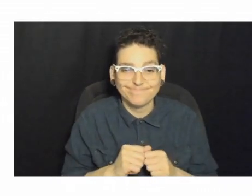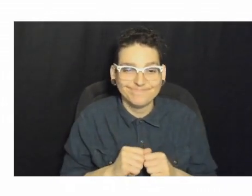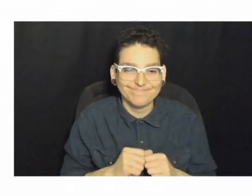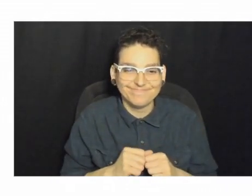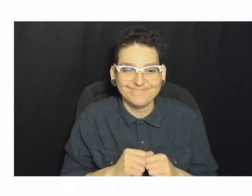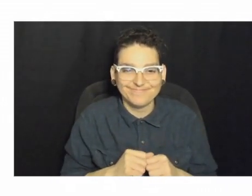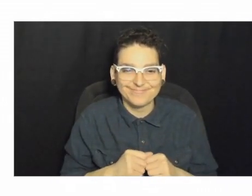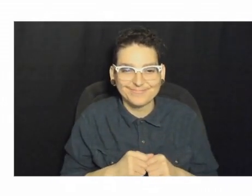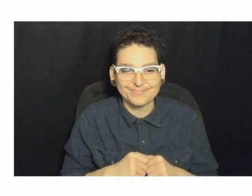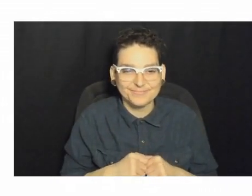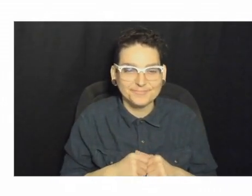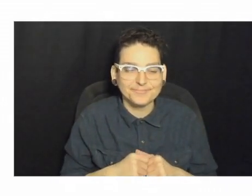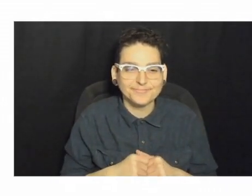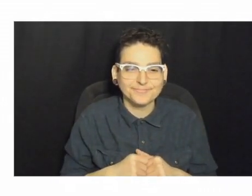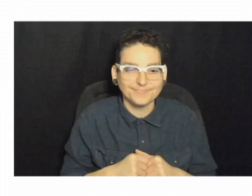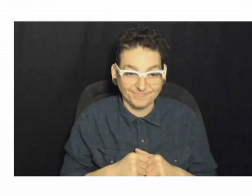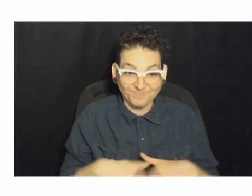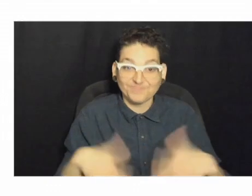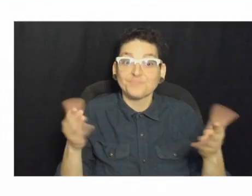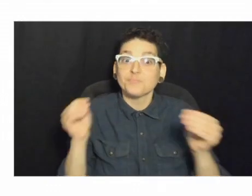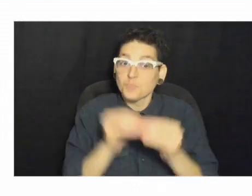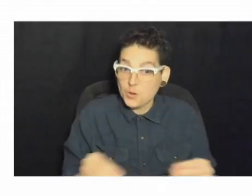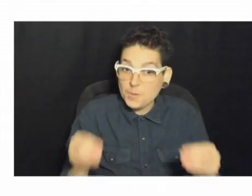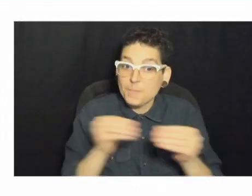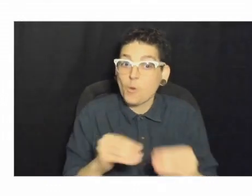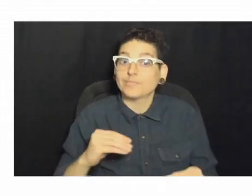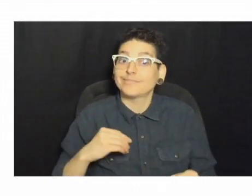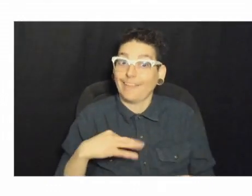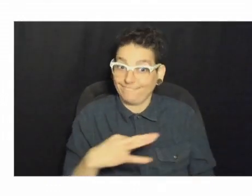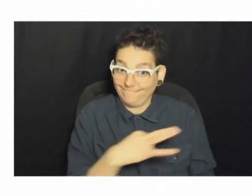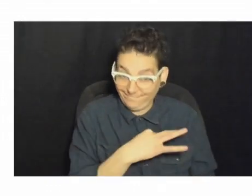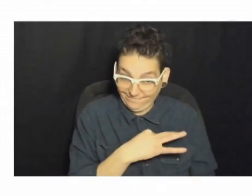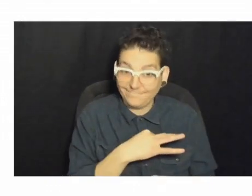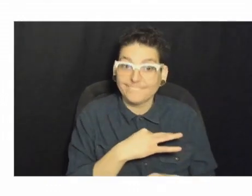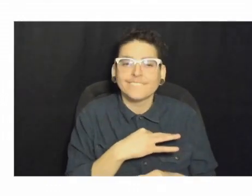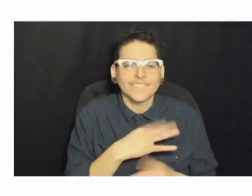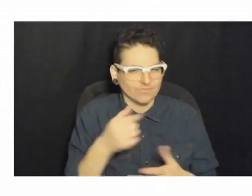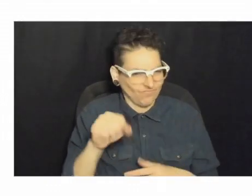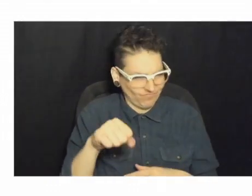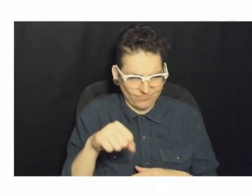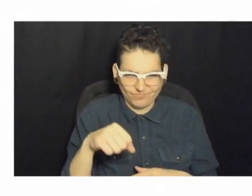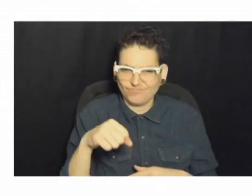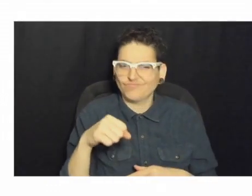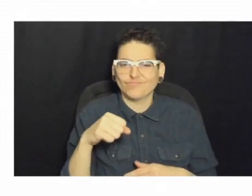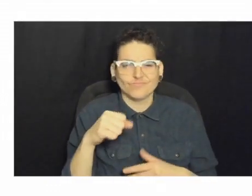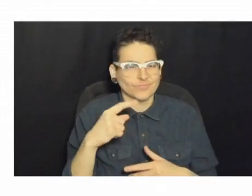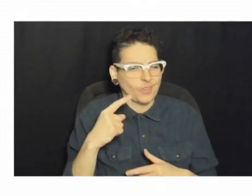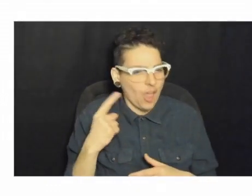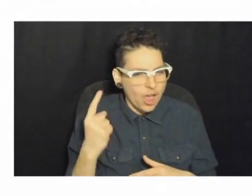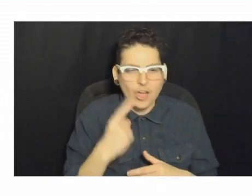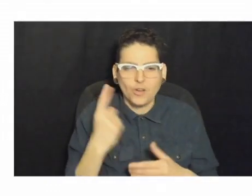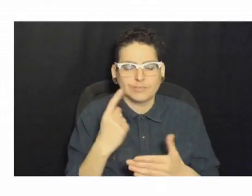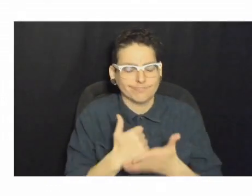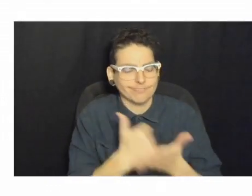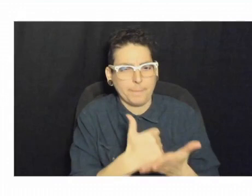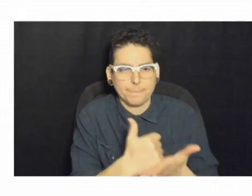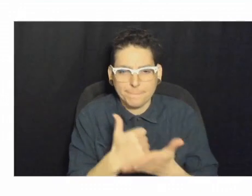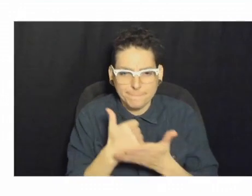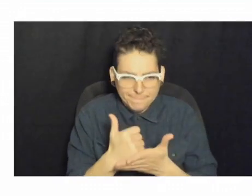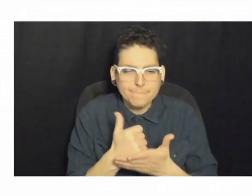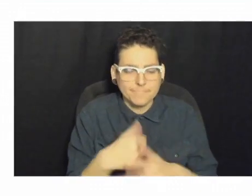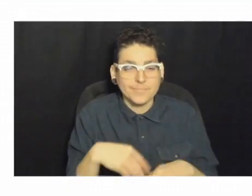More staff, always helpful to have more staff. If you are struggling with Miro for whatever